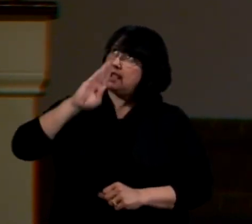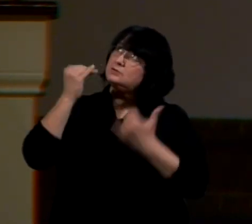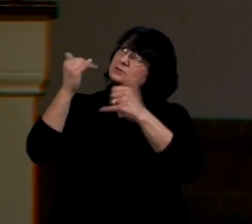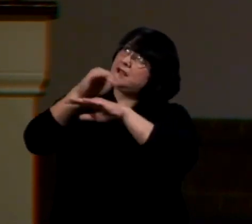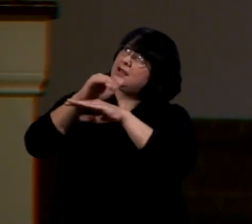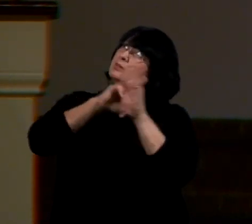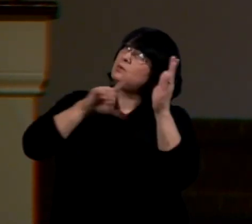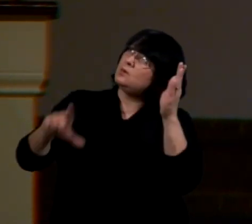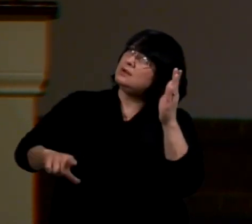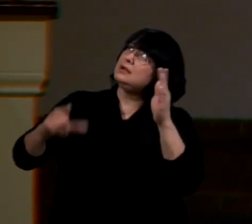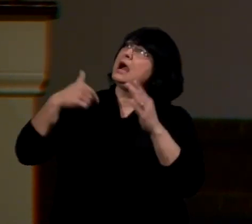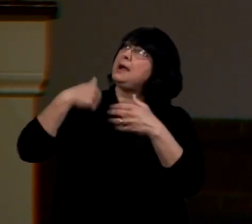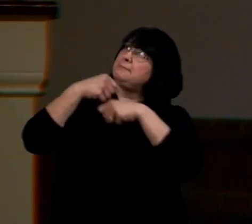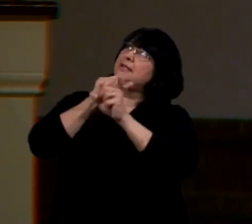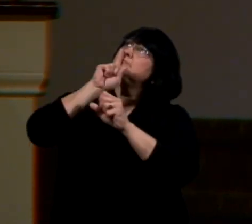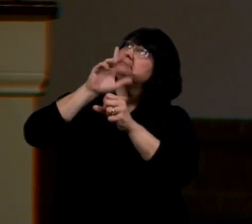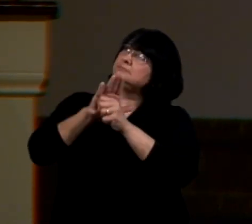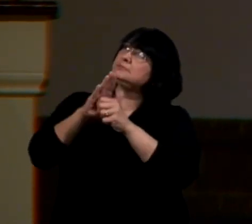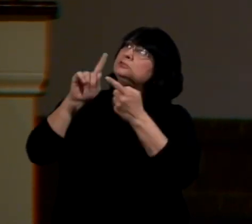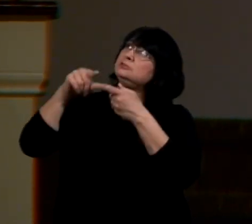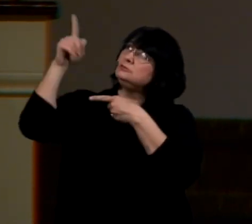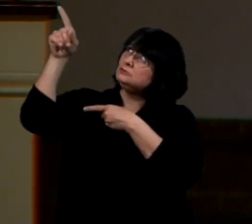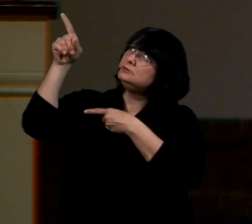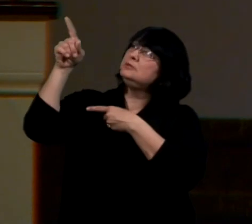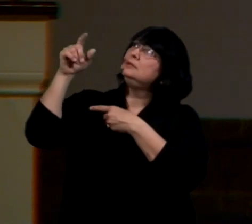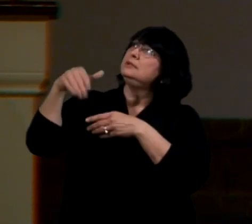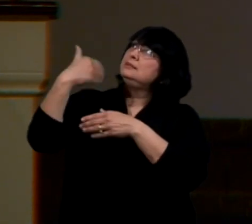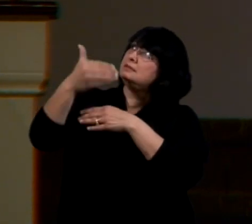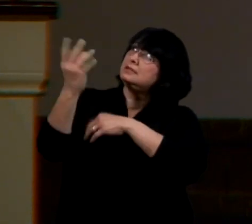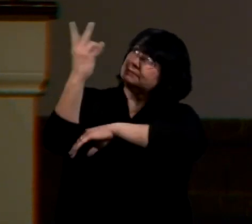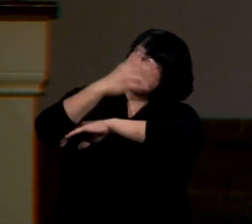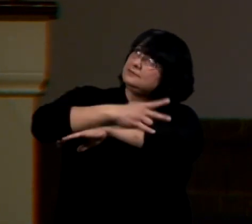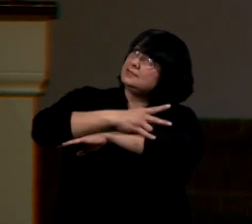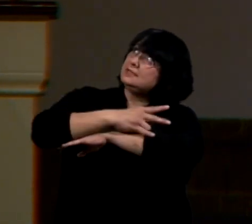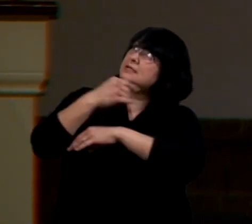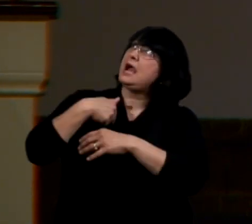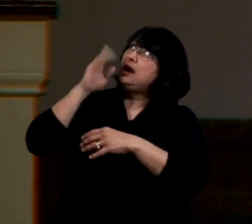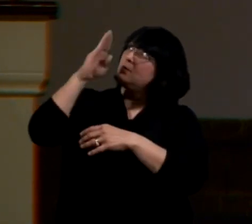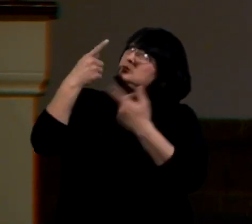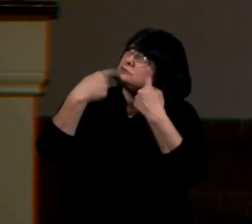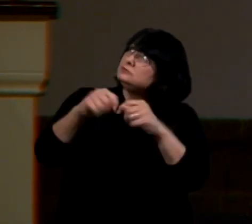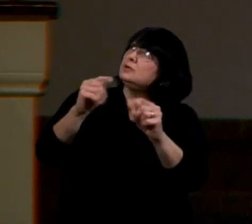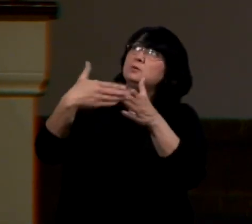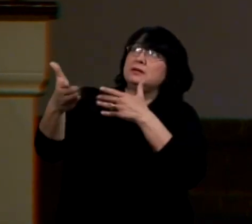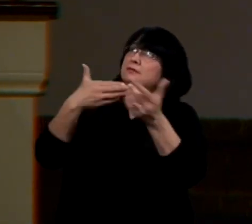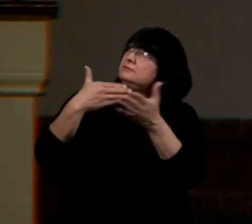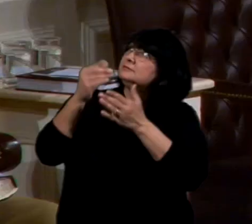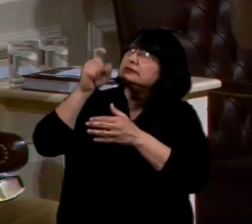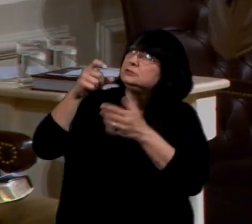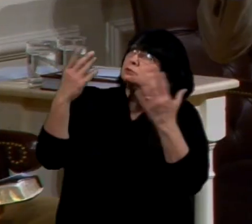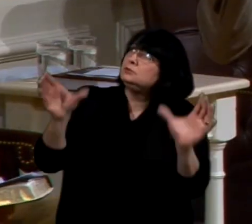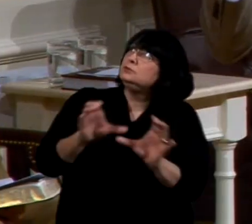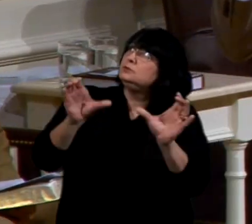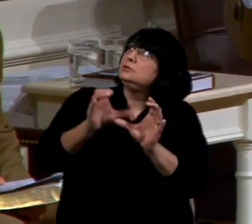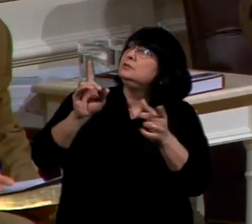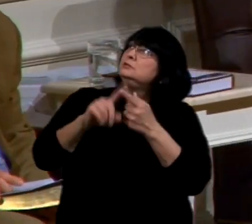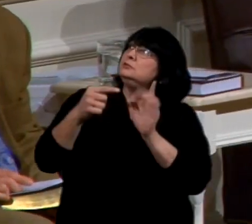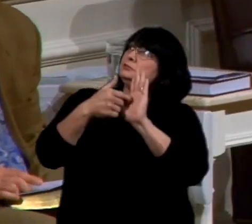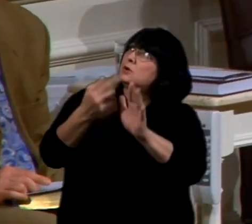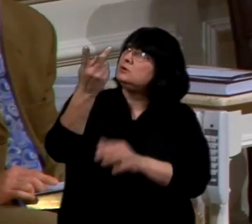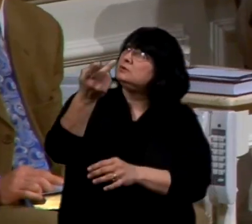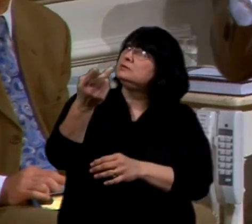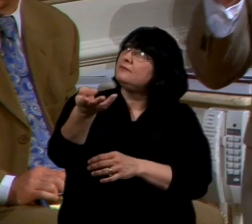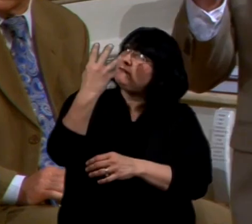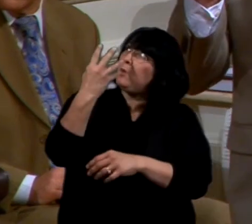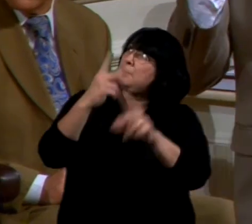Lord, I'm making a commitment to you that the next 7 days, whatever I got to do, whatever it takes, I'm going to present this plan to four people.